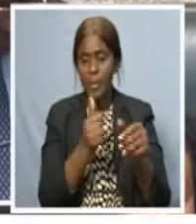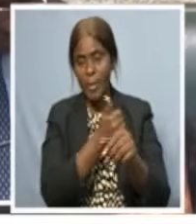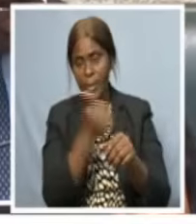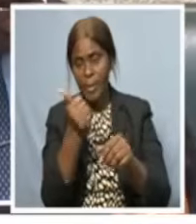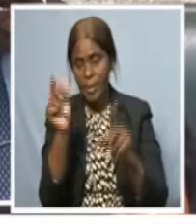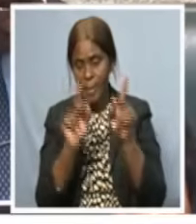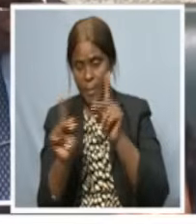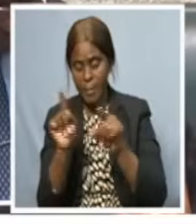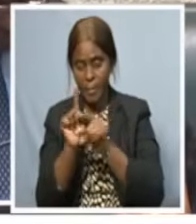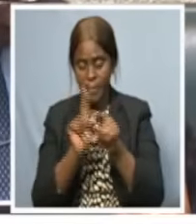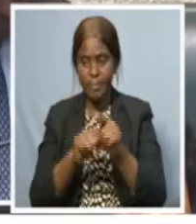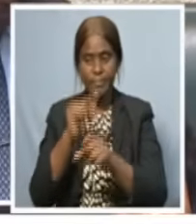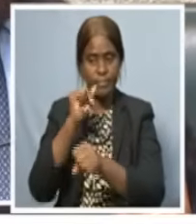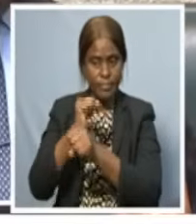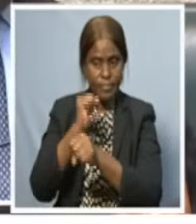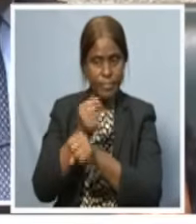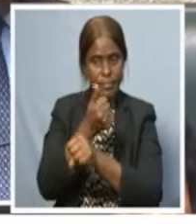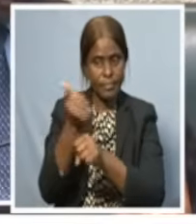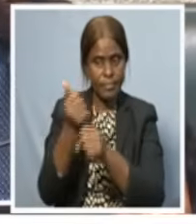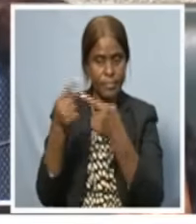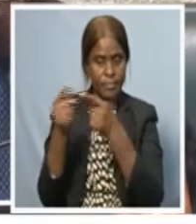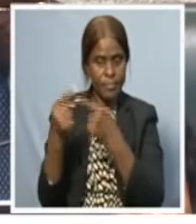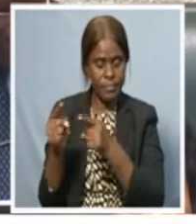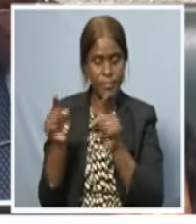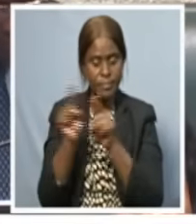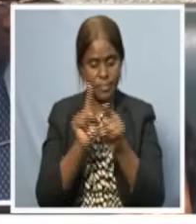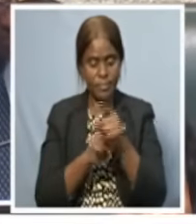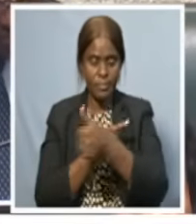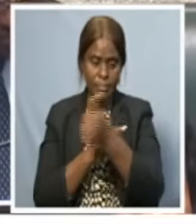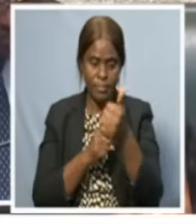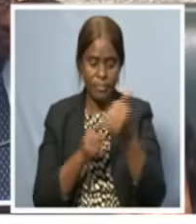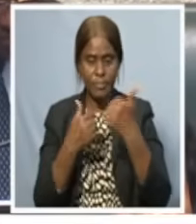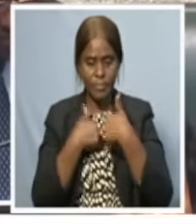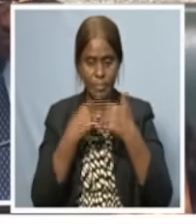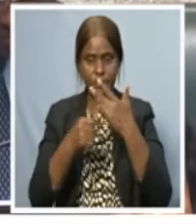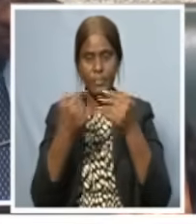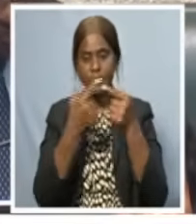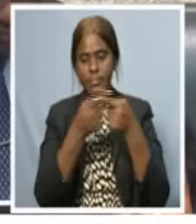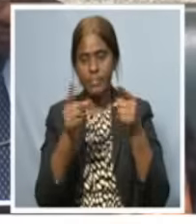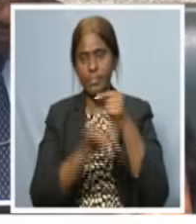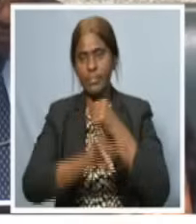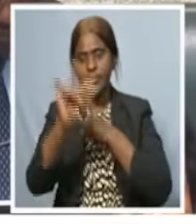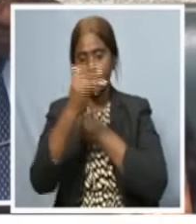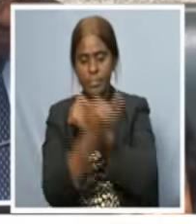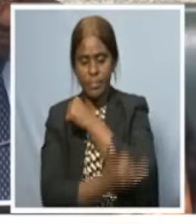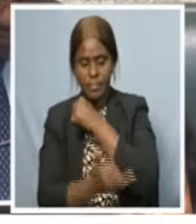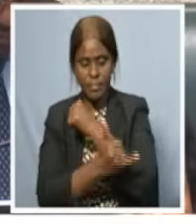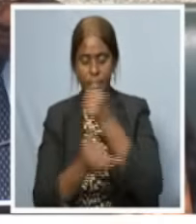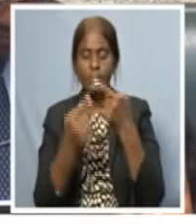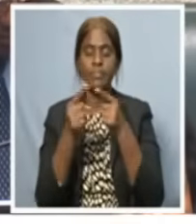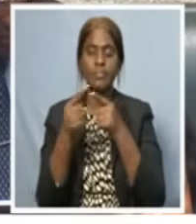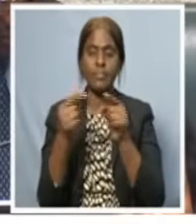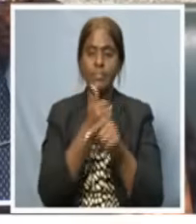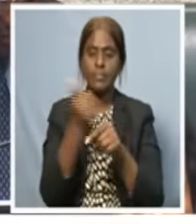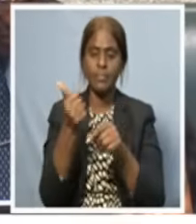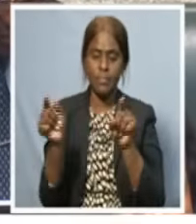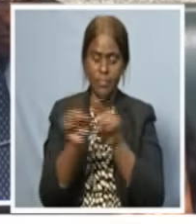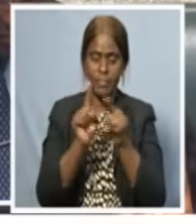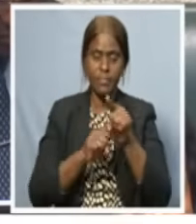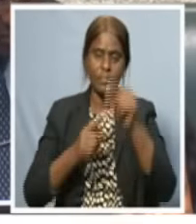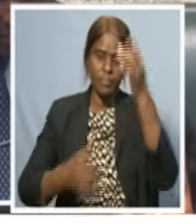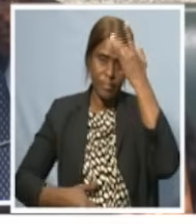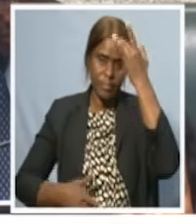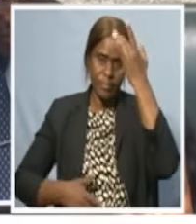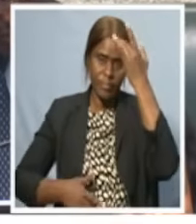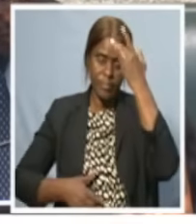other people got different jobs, others have gone to a different country, others fell